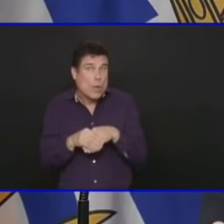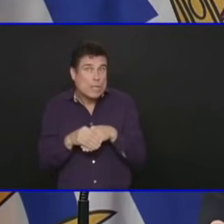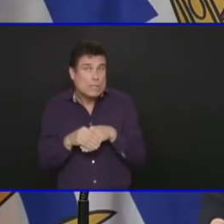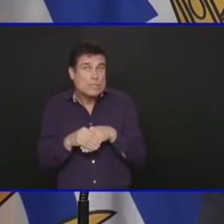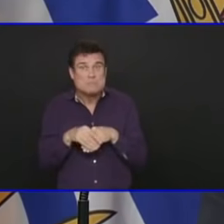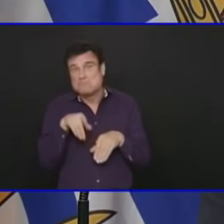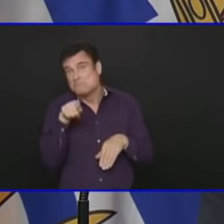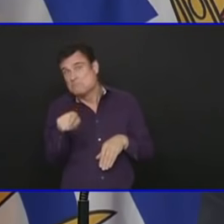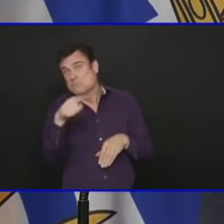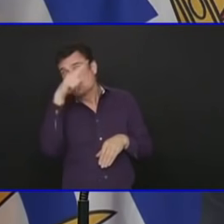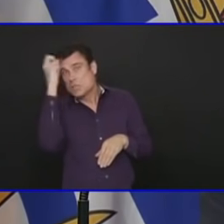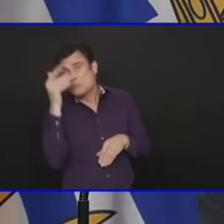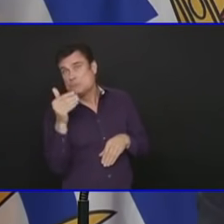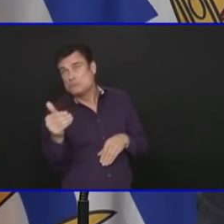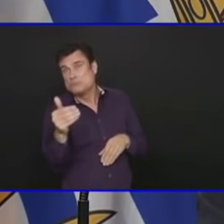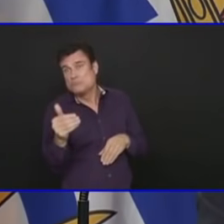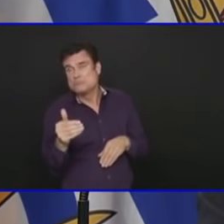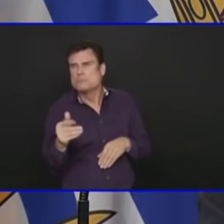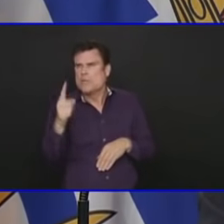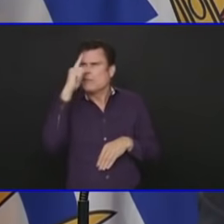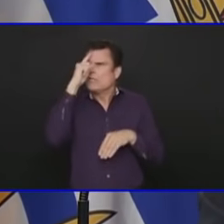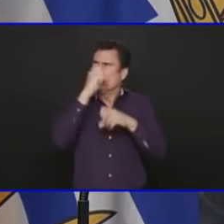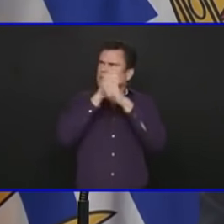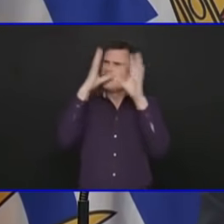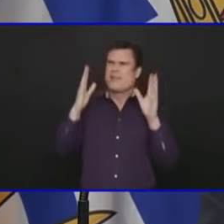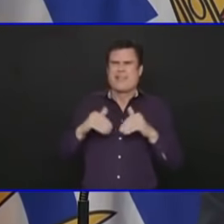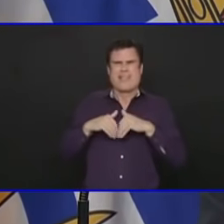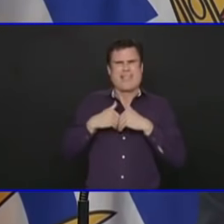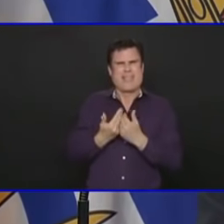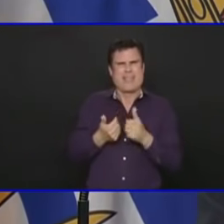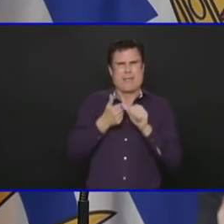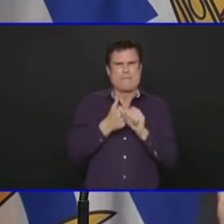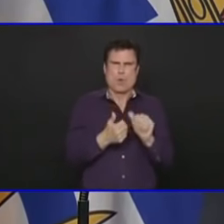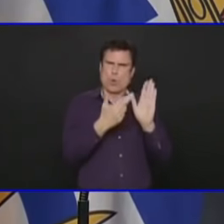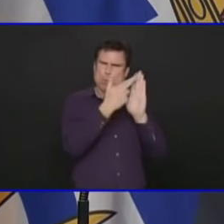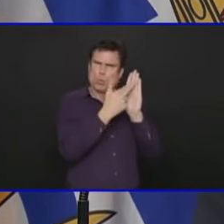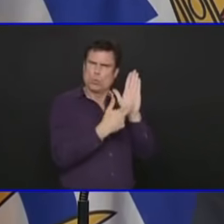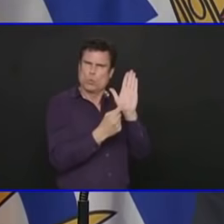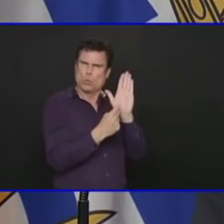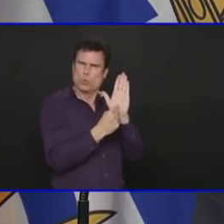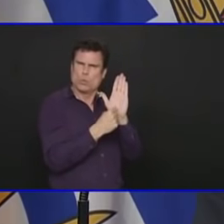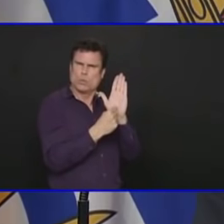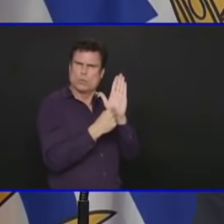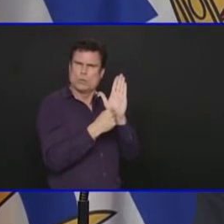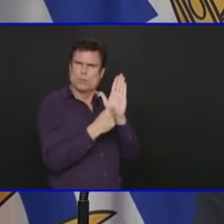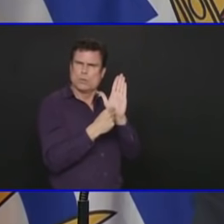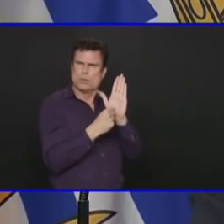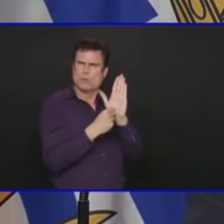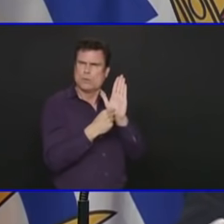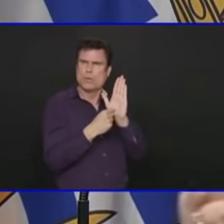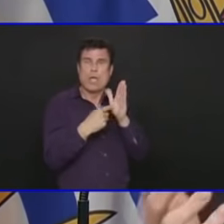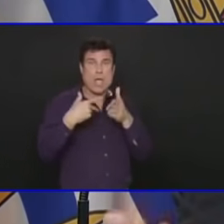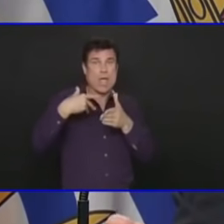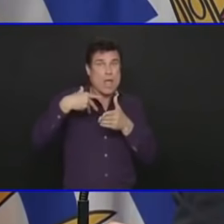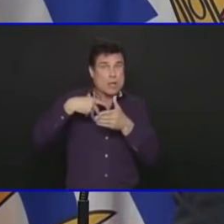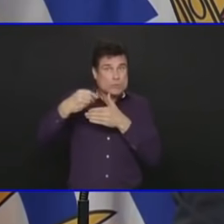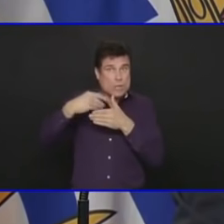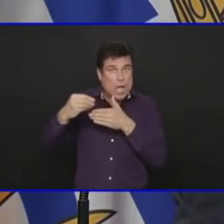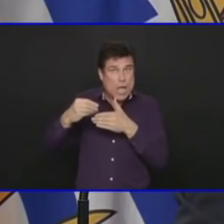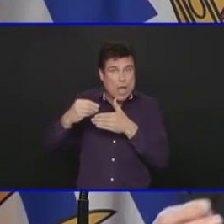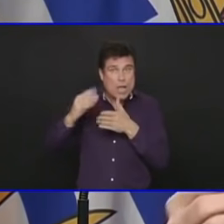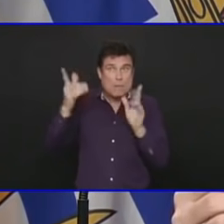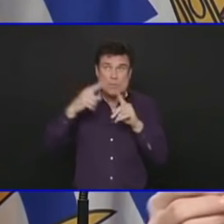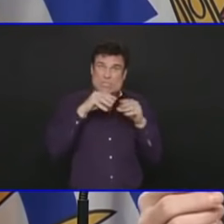have people who are more vulnerable to severe illness participate, but not have the physical connections. No buffets,